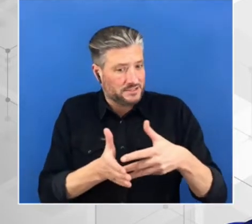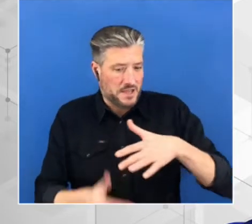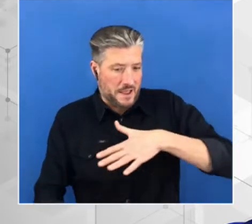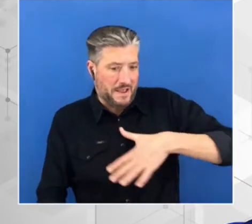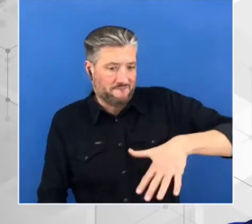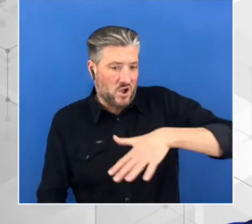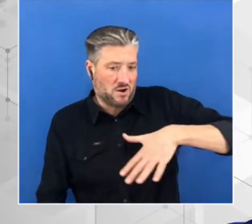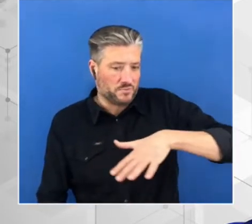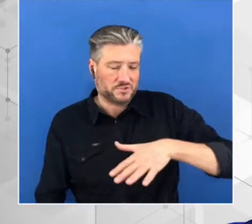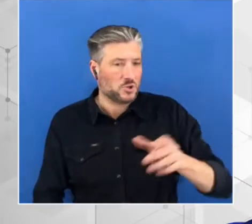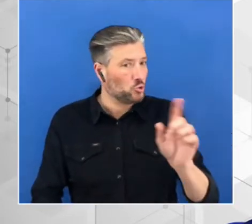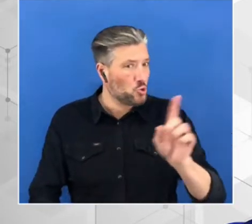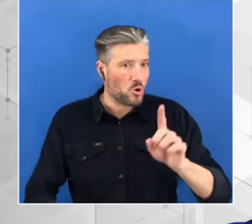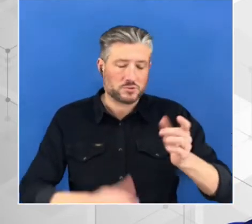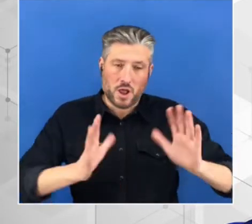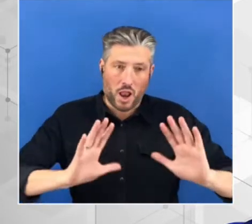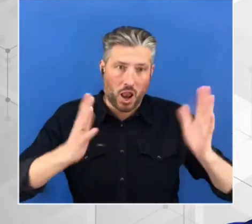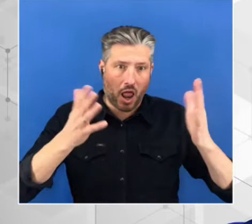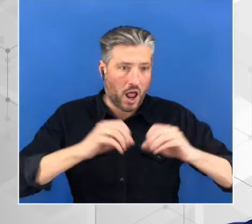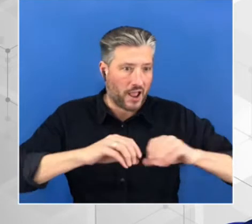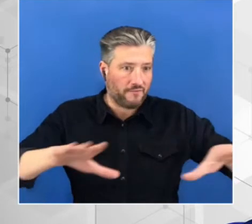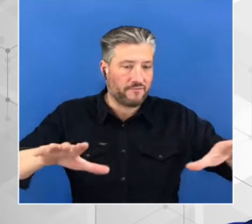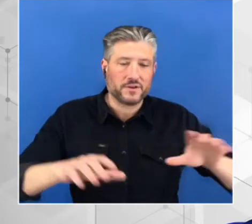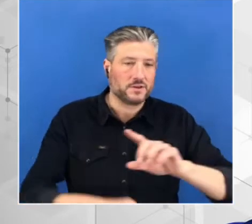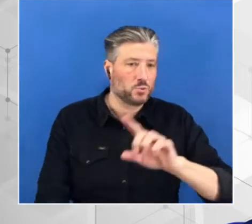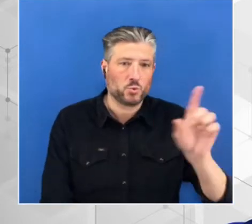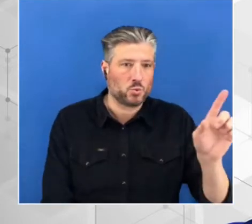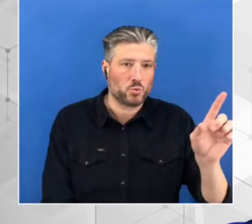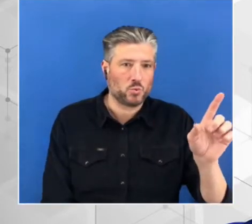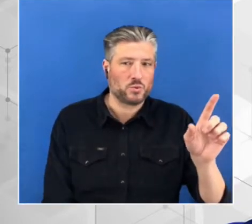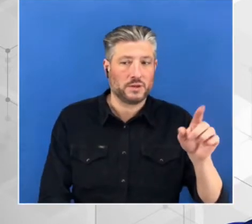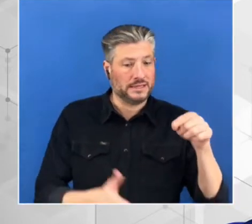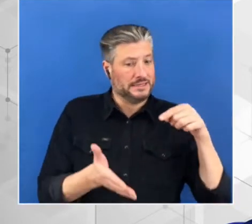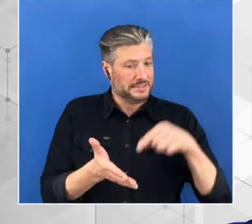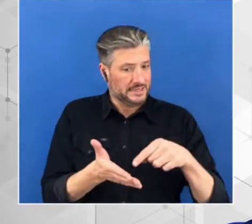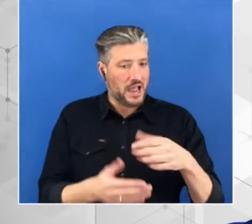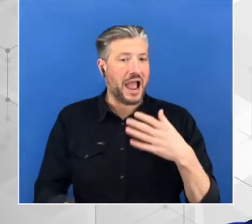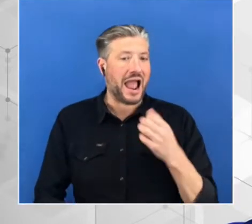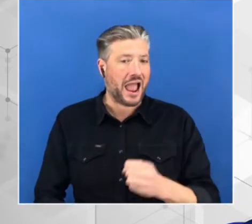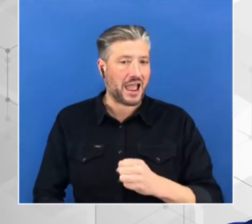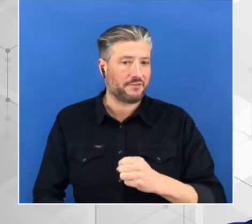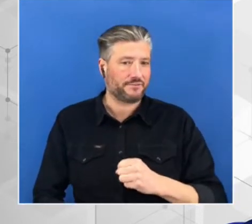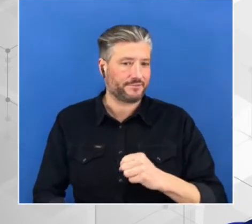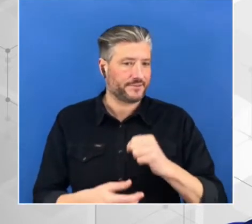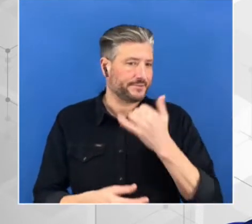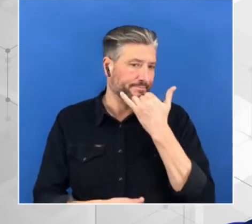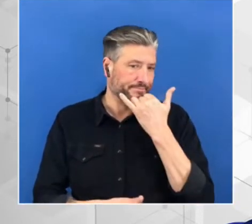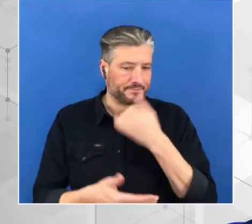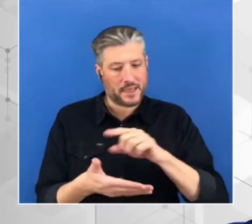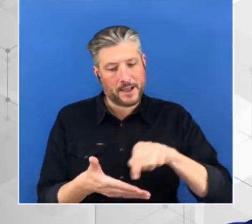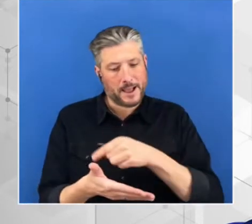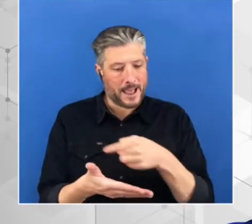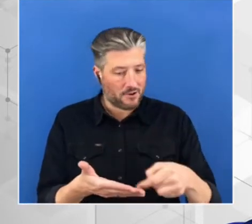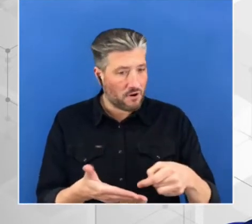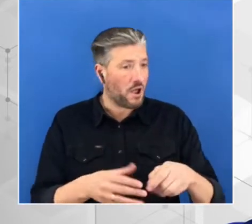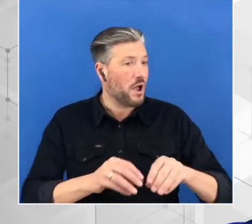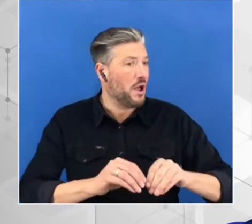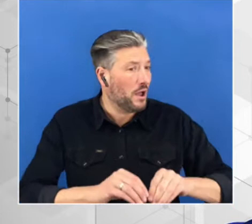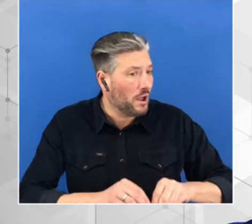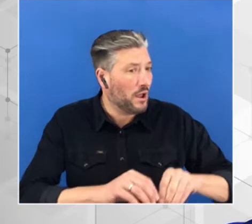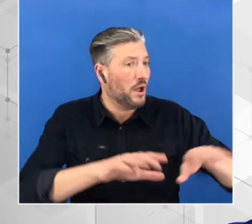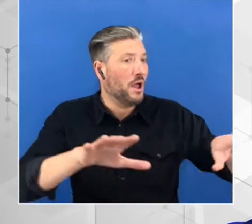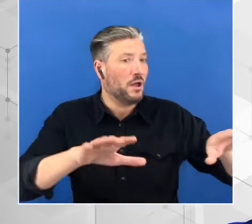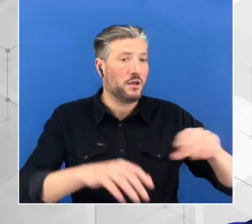because you don't want to expose those vulnerabilities for public. And what this tool is doing is giving